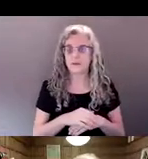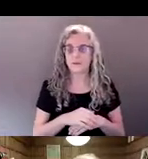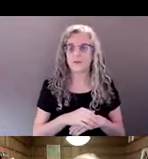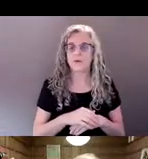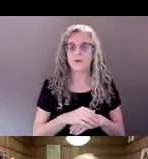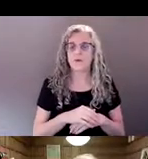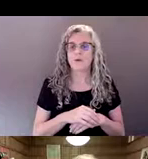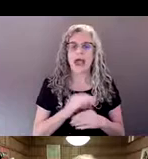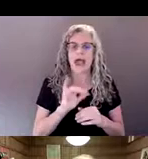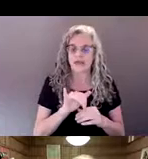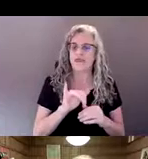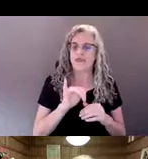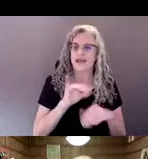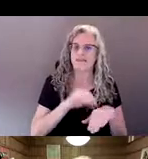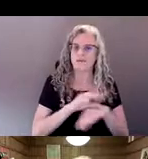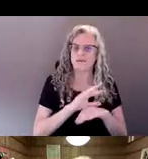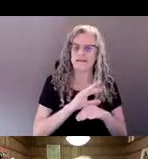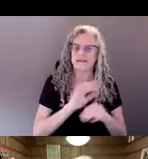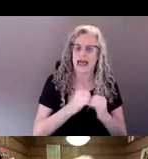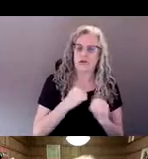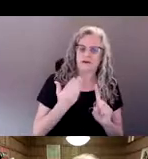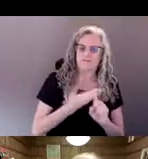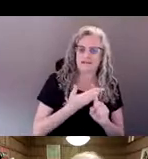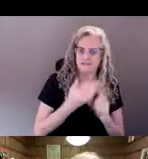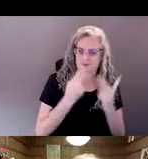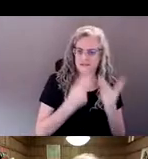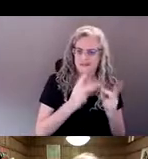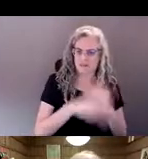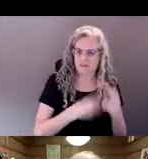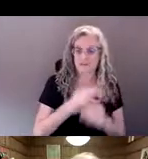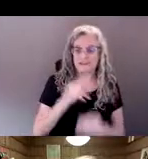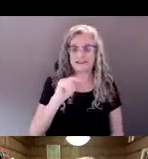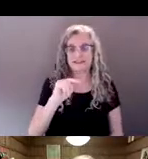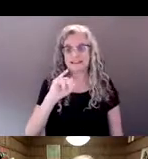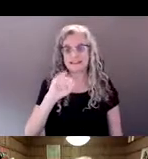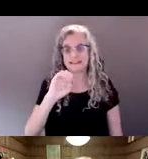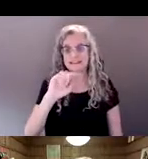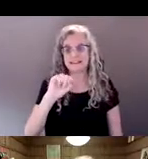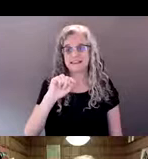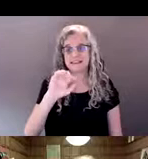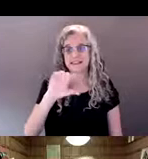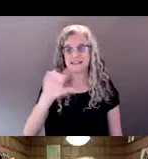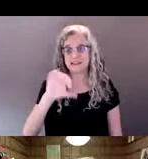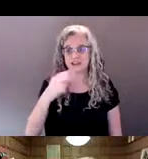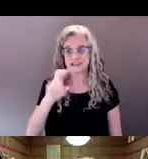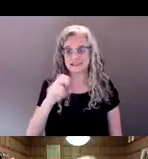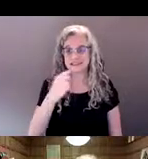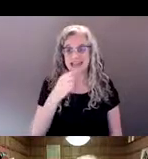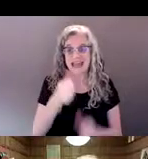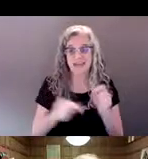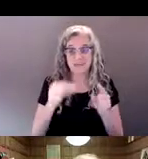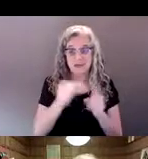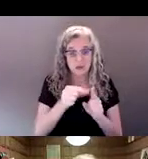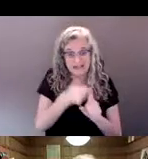find convincing. The German philosopher Friedrich Nietzsche said that every word is already a